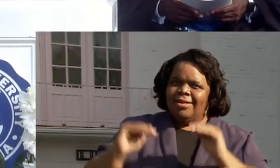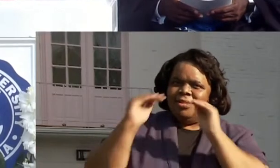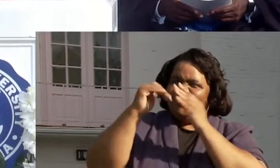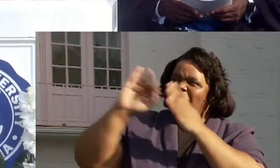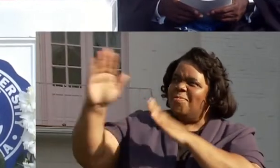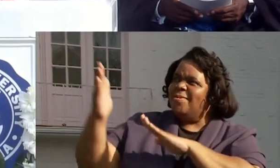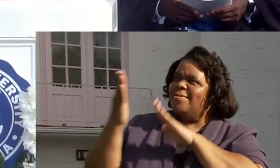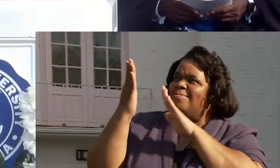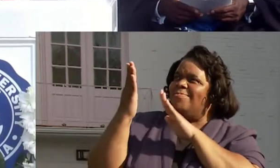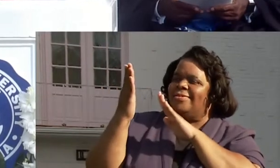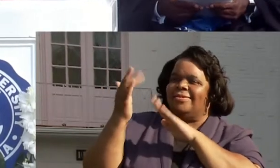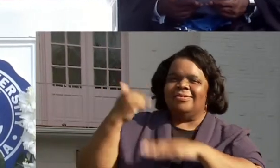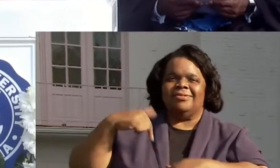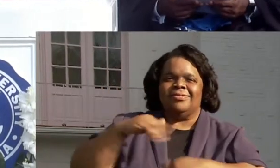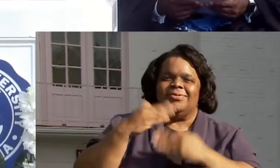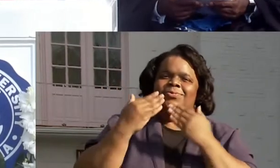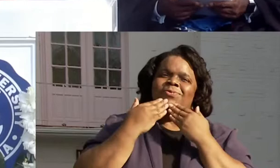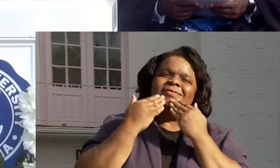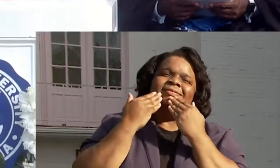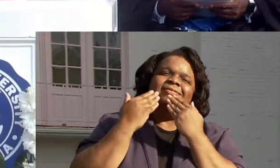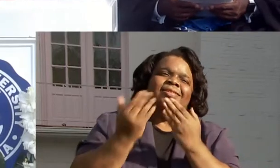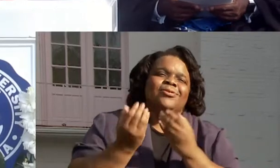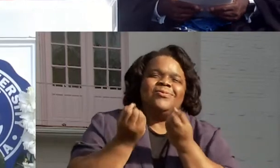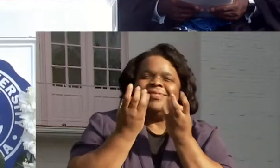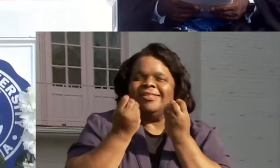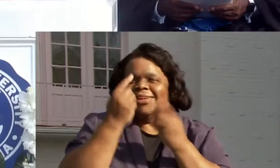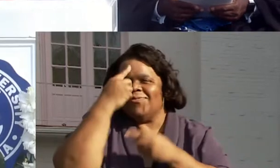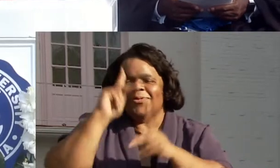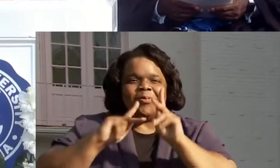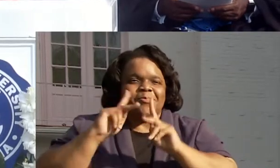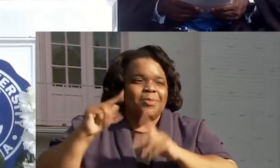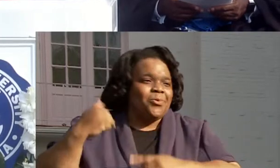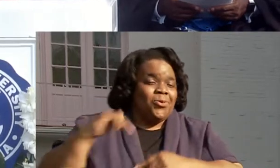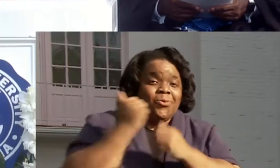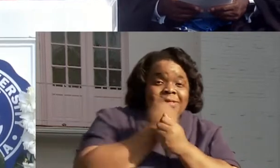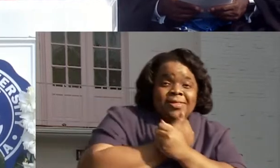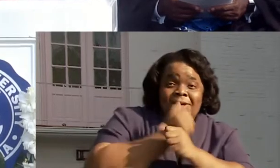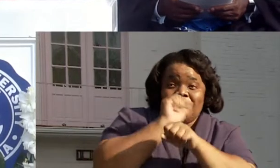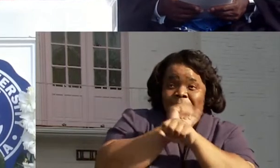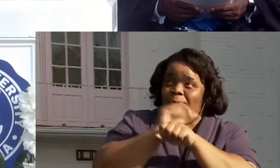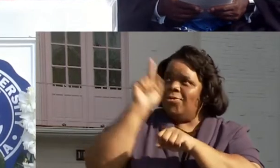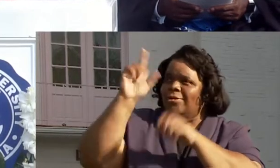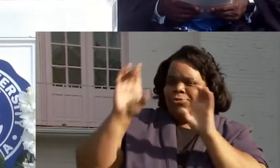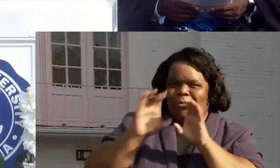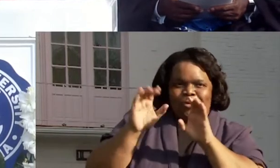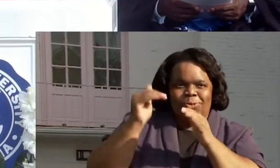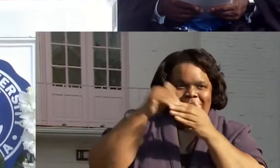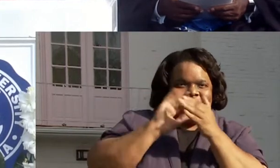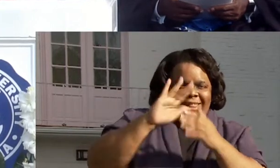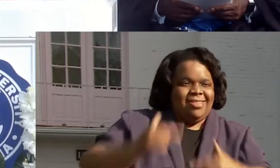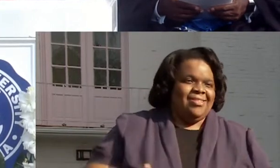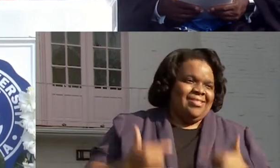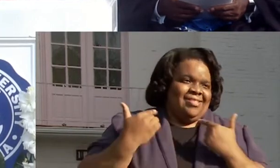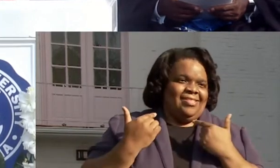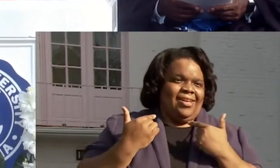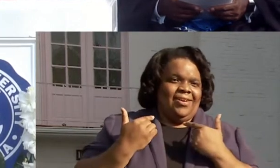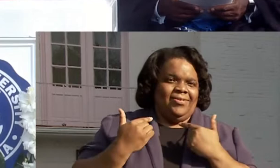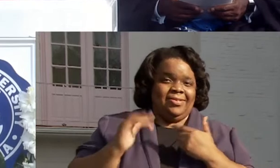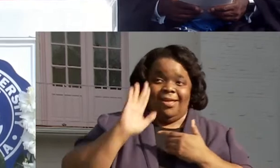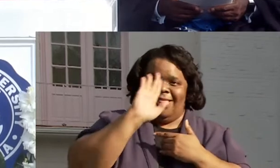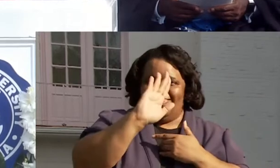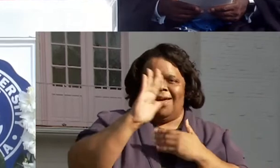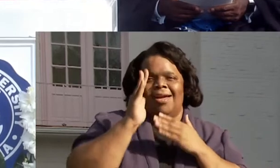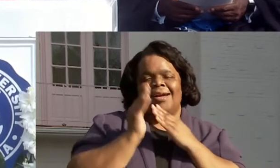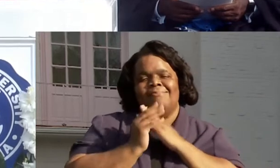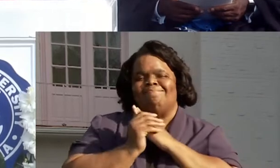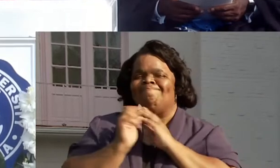We thank you so much for these we love and for the work you are continuing to do in their lives. They are the gifts